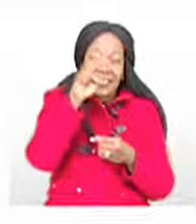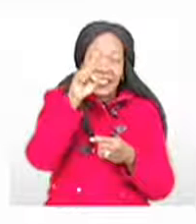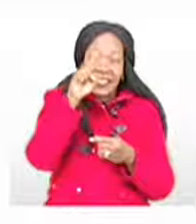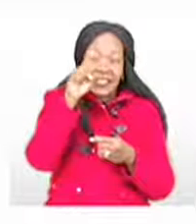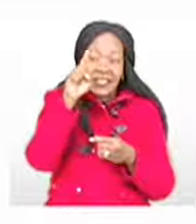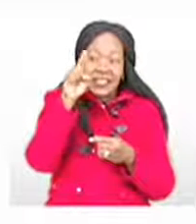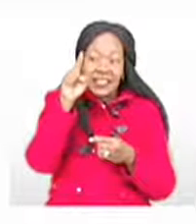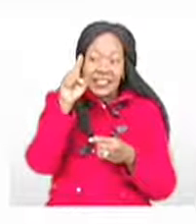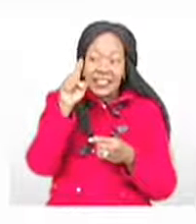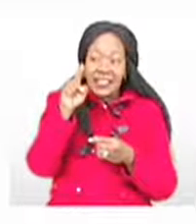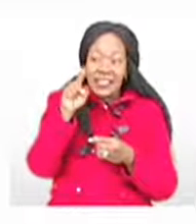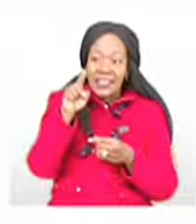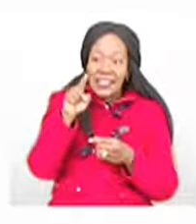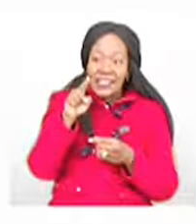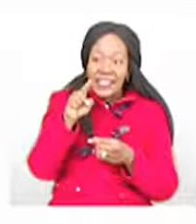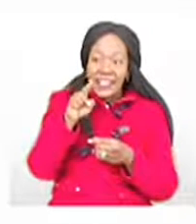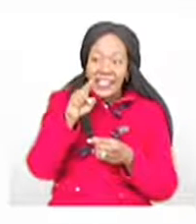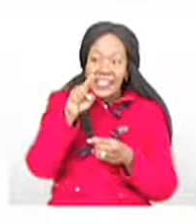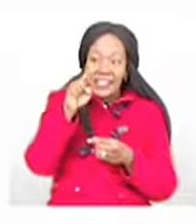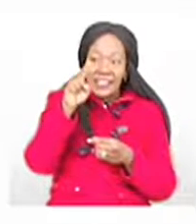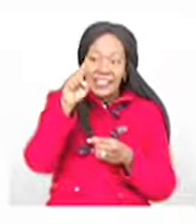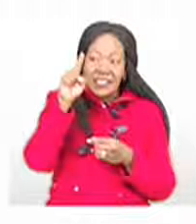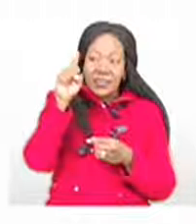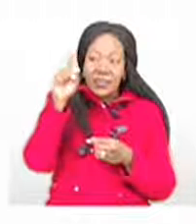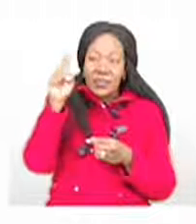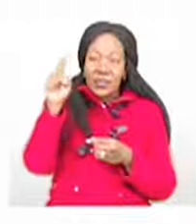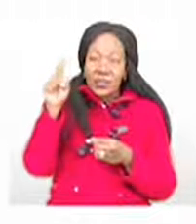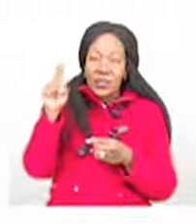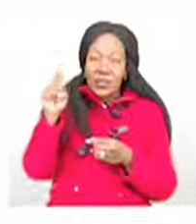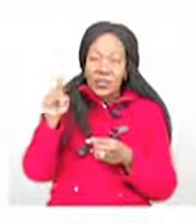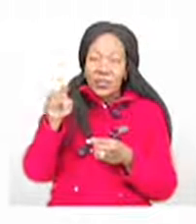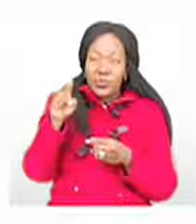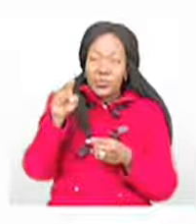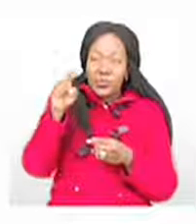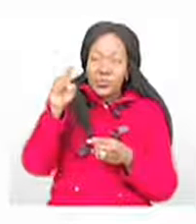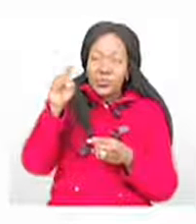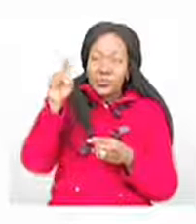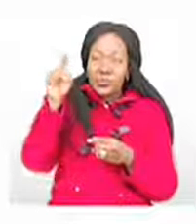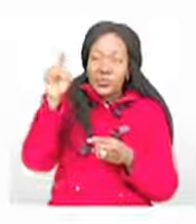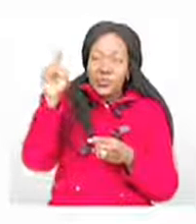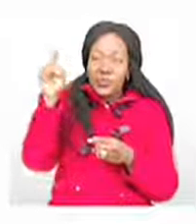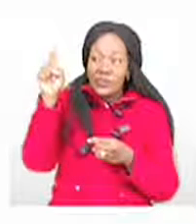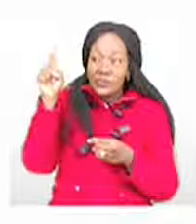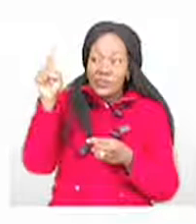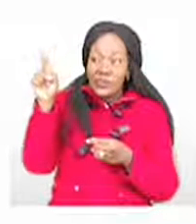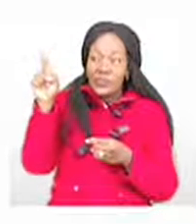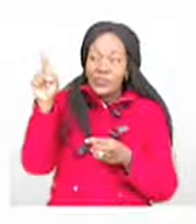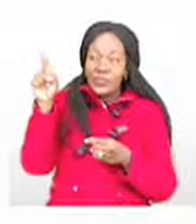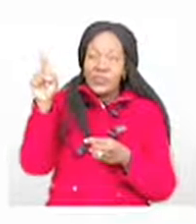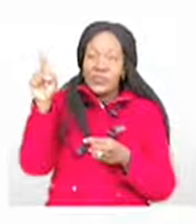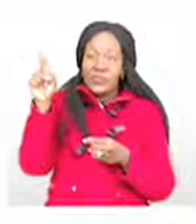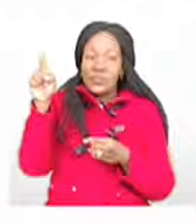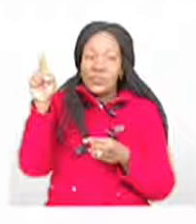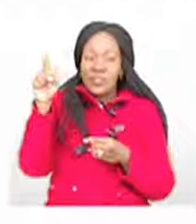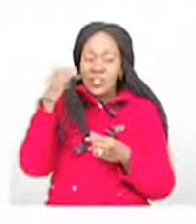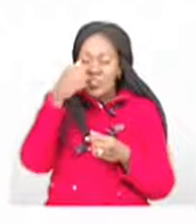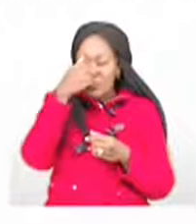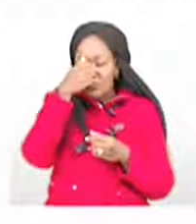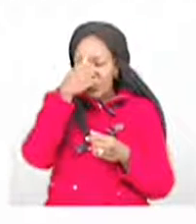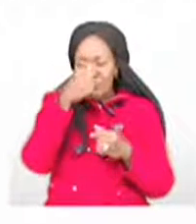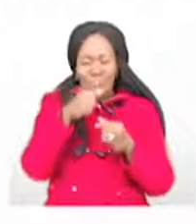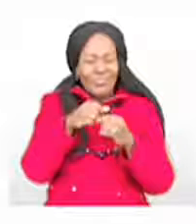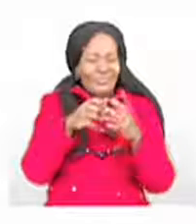as slowly and neatly as possible. Try not to go out of the dotted